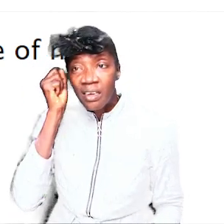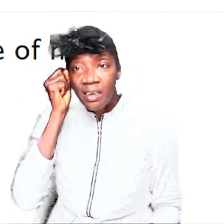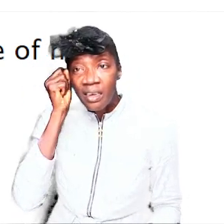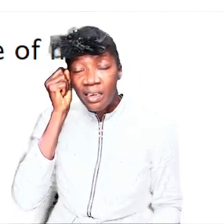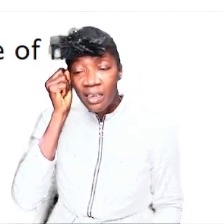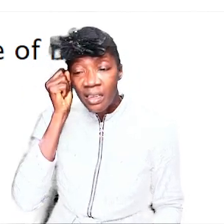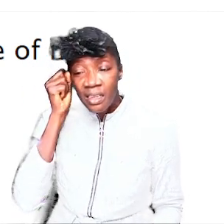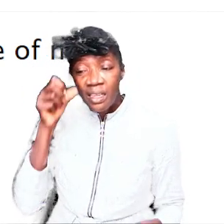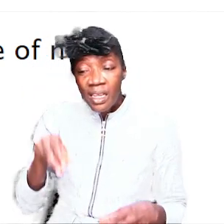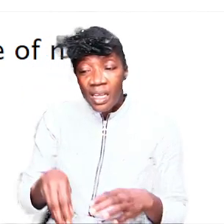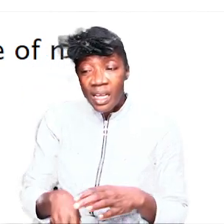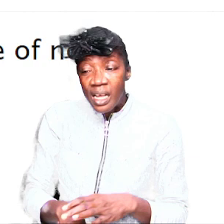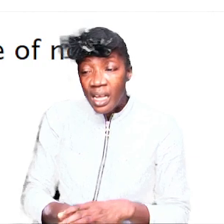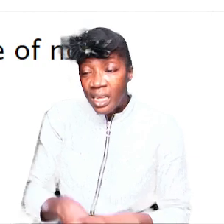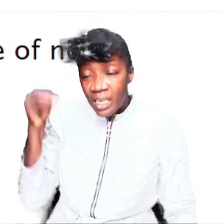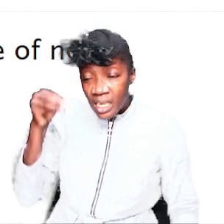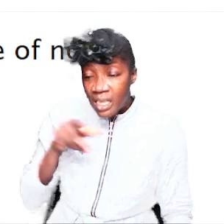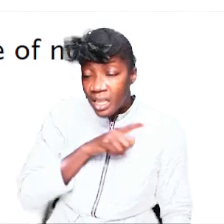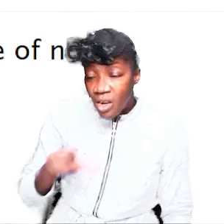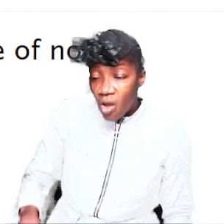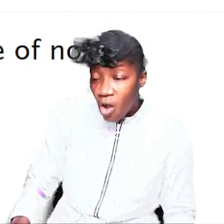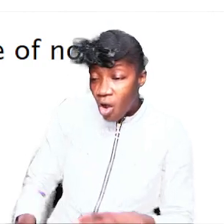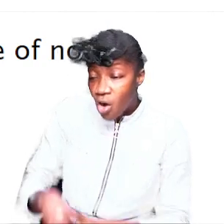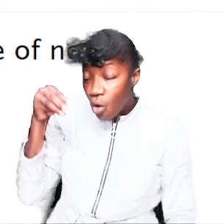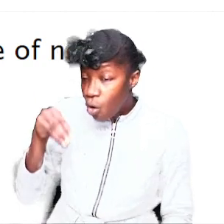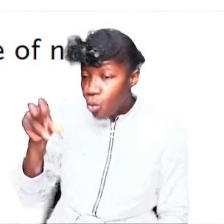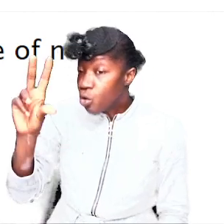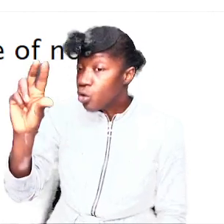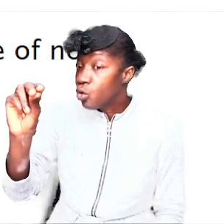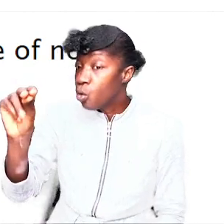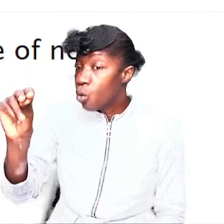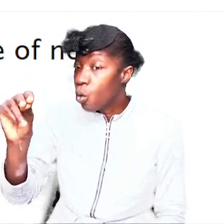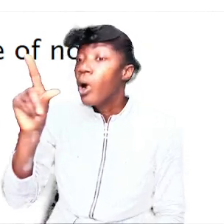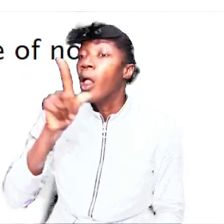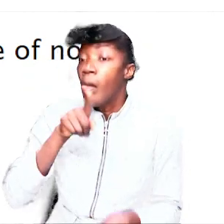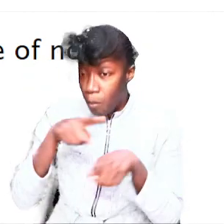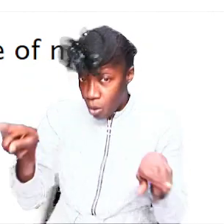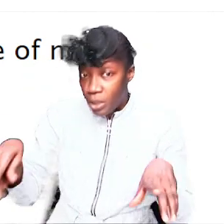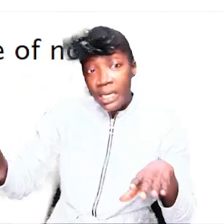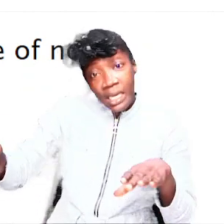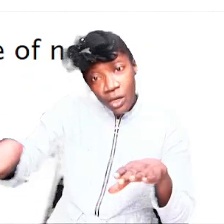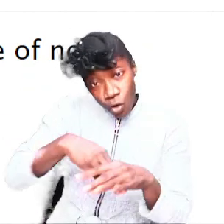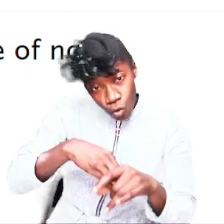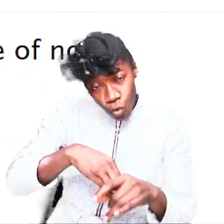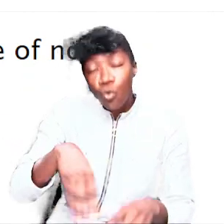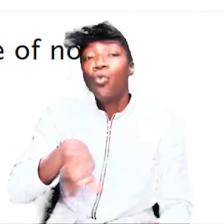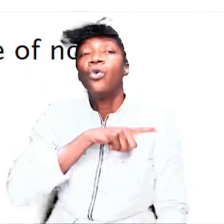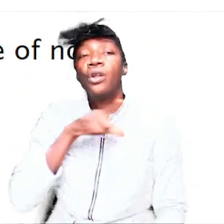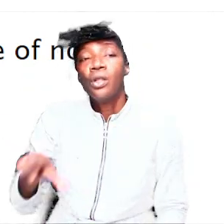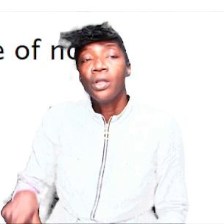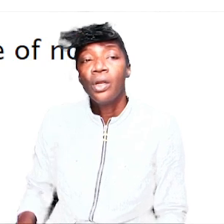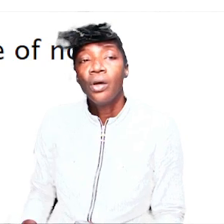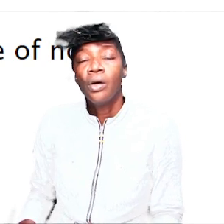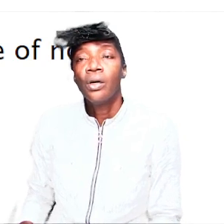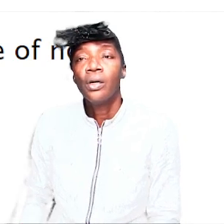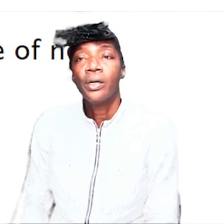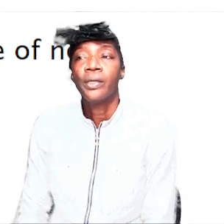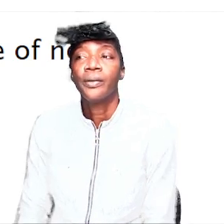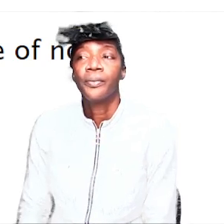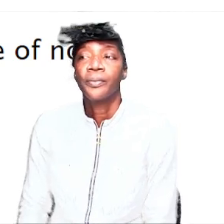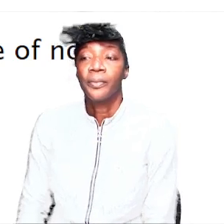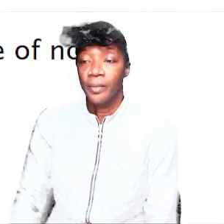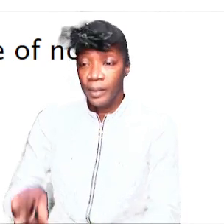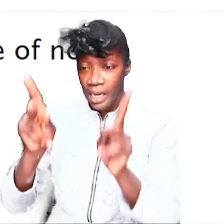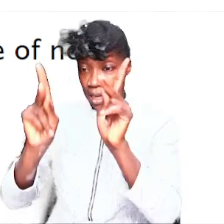out of our affairs. Let us include him in everything. You know, as I prepare myself,